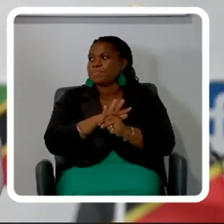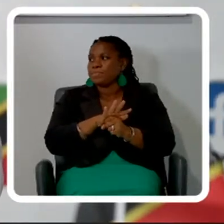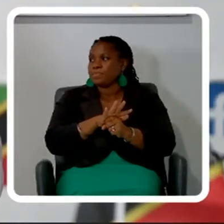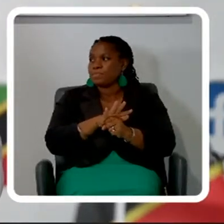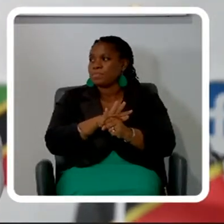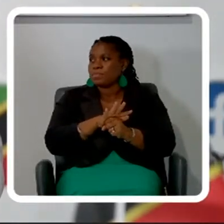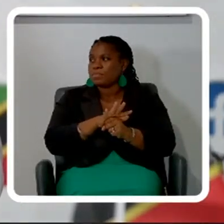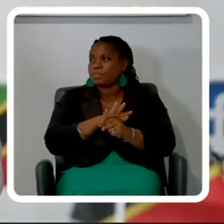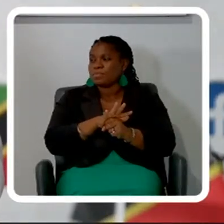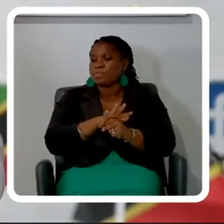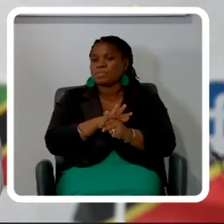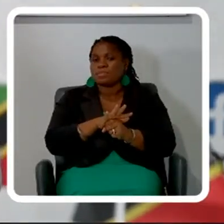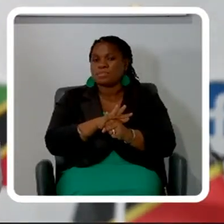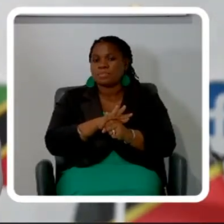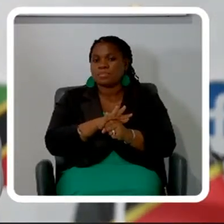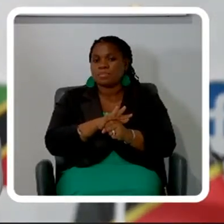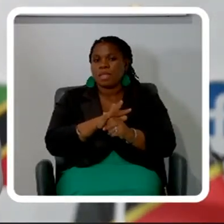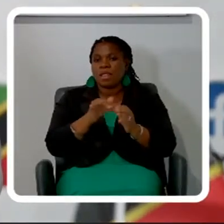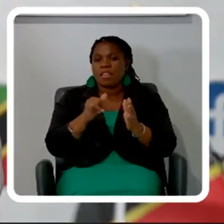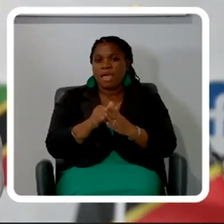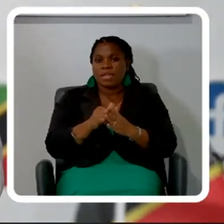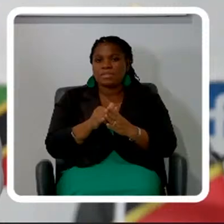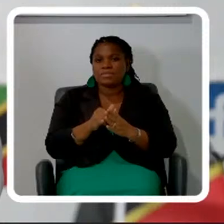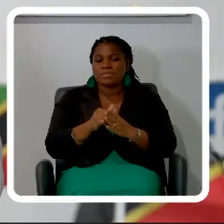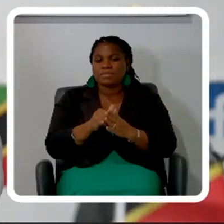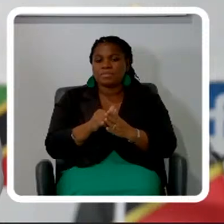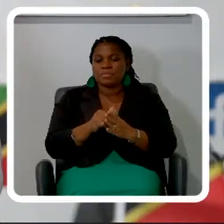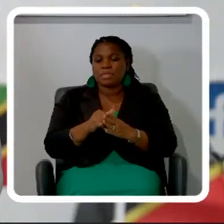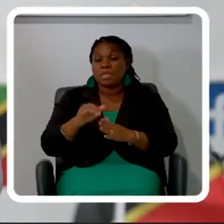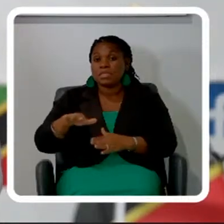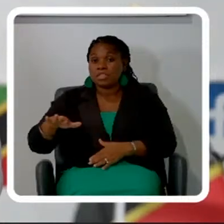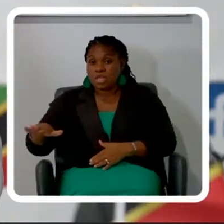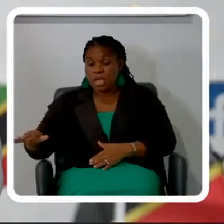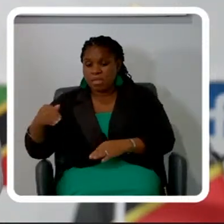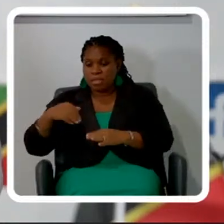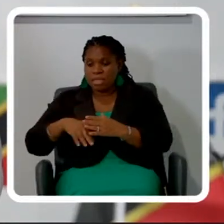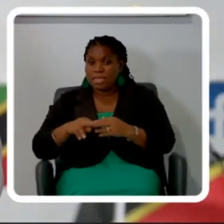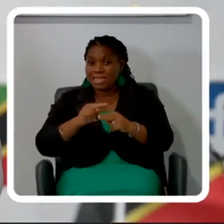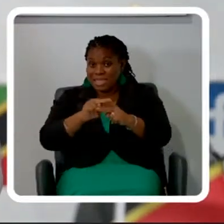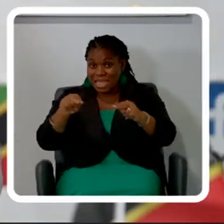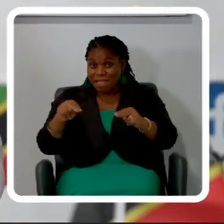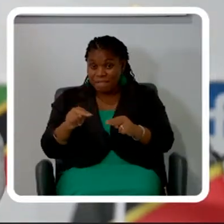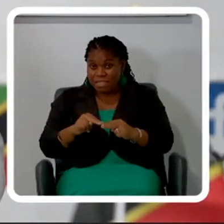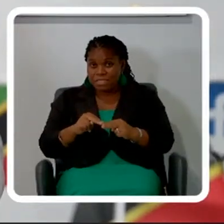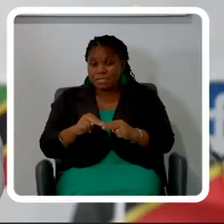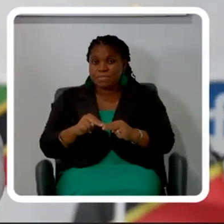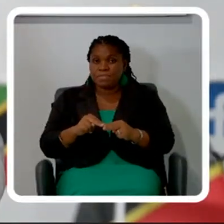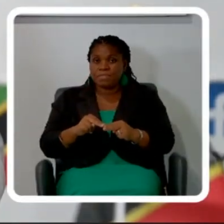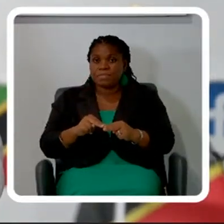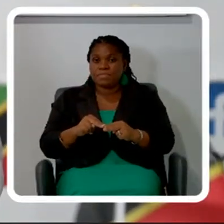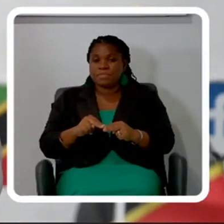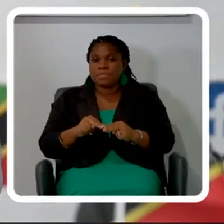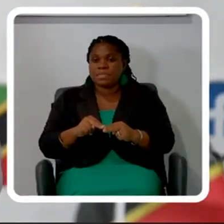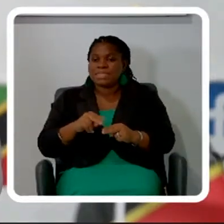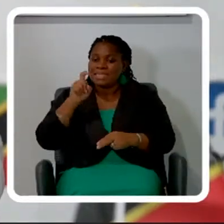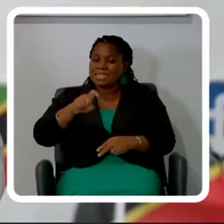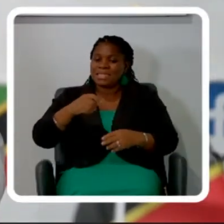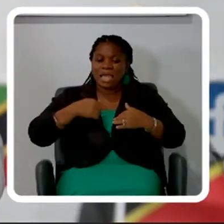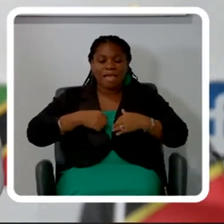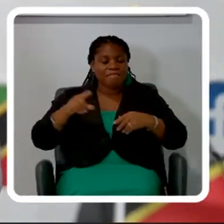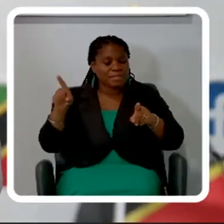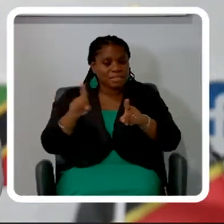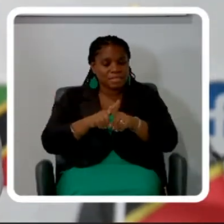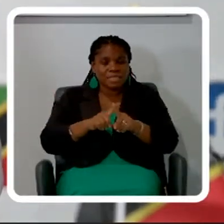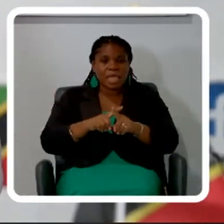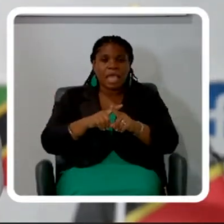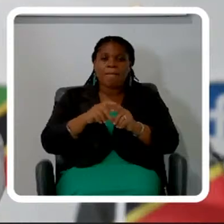that the child in Gingerland should have the same opportunity as the child in St. Paul's from a federal government's perspective. I mean that.